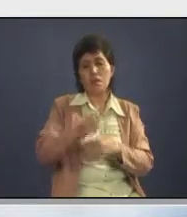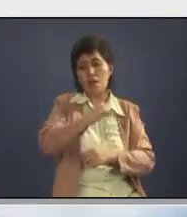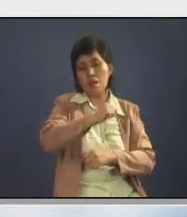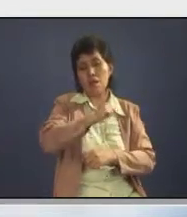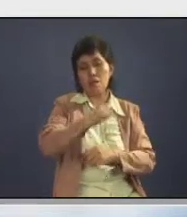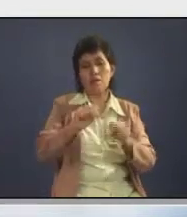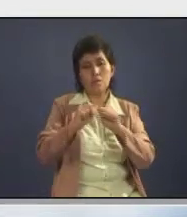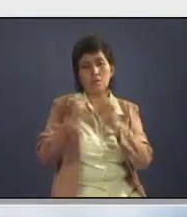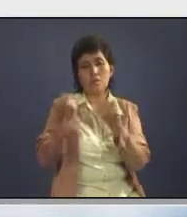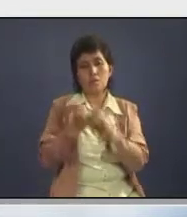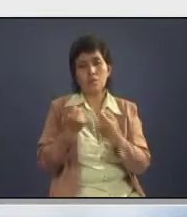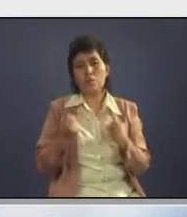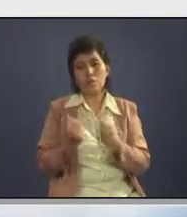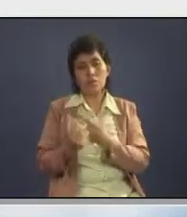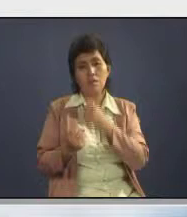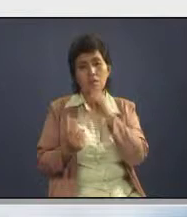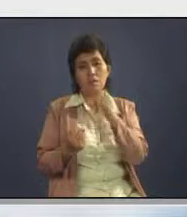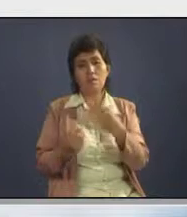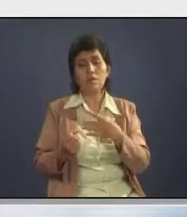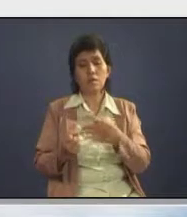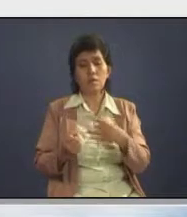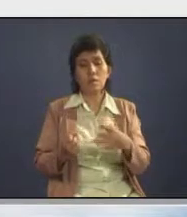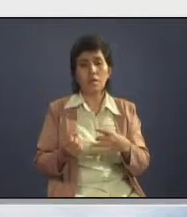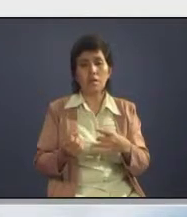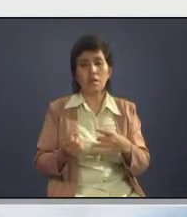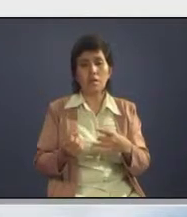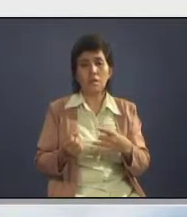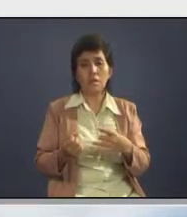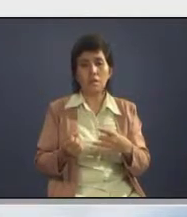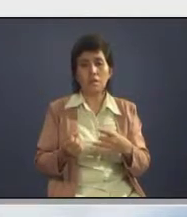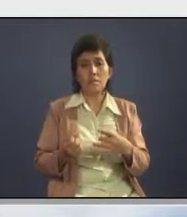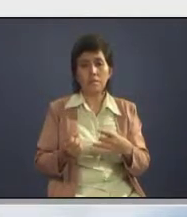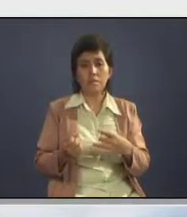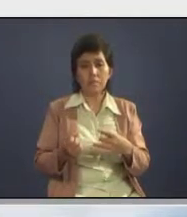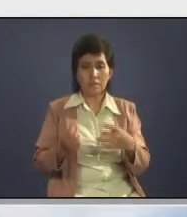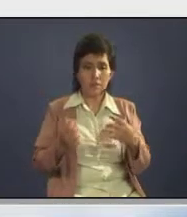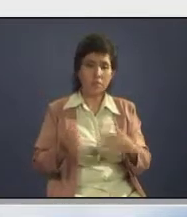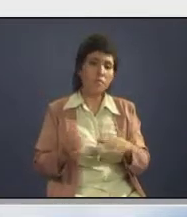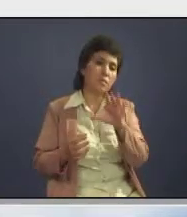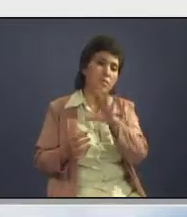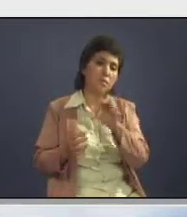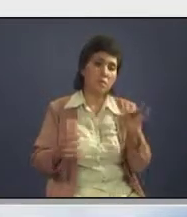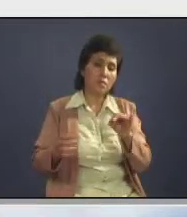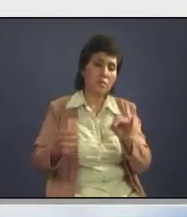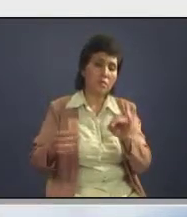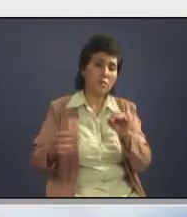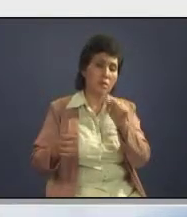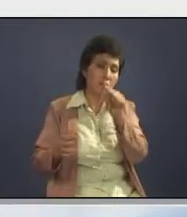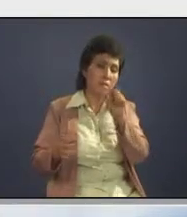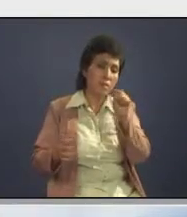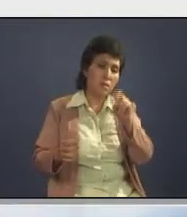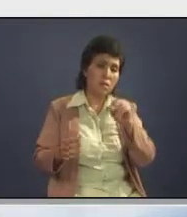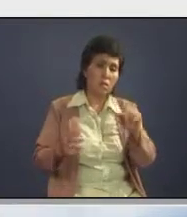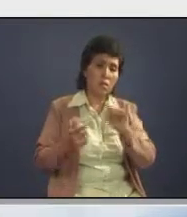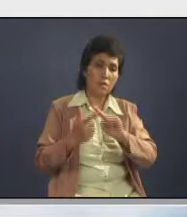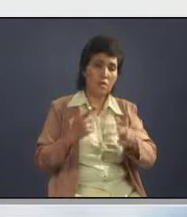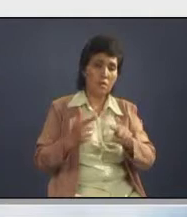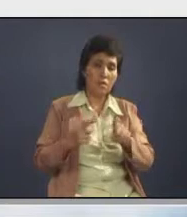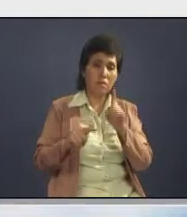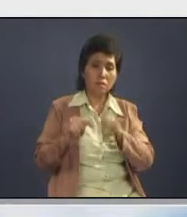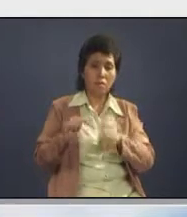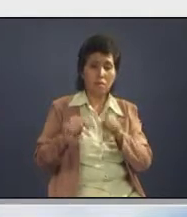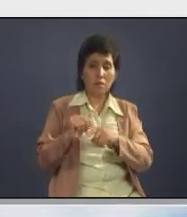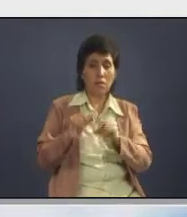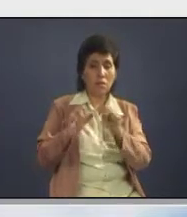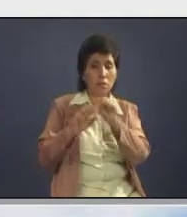aggression. We do not like that, okay? Next one is sanctioned aggression. Sanctioned aggression means you do not violate the